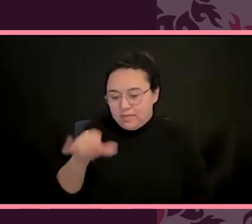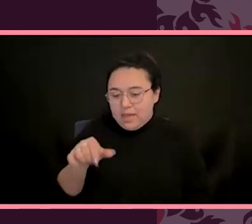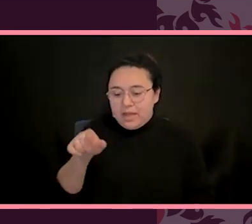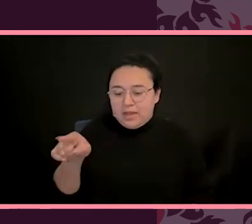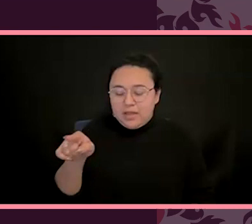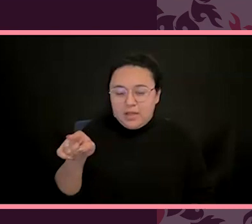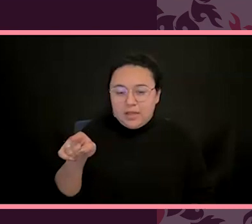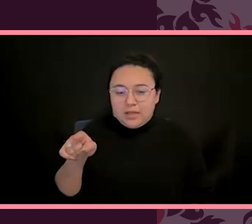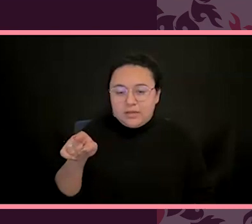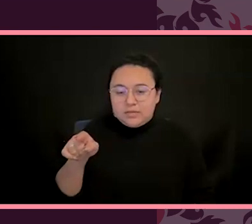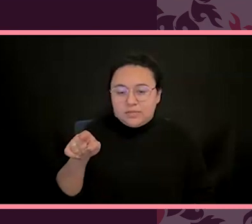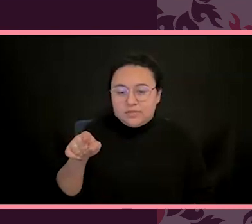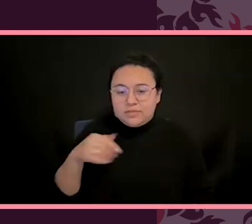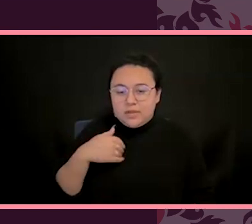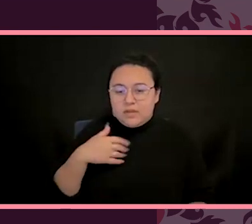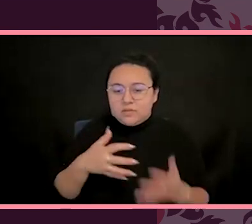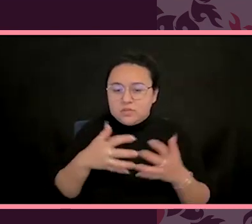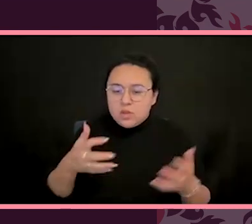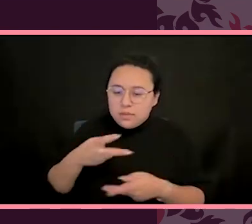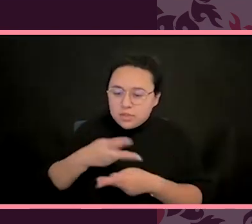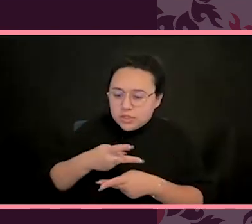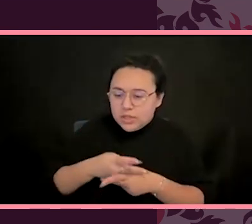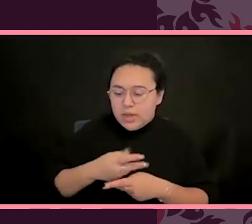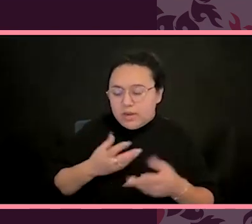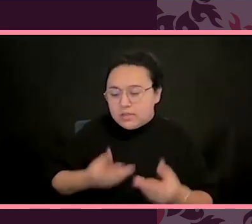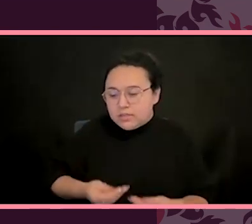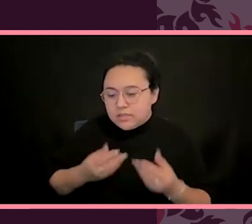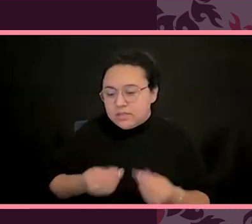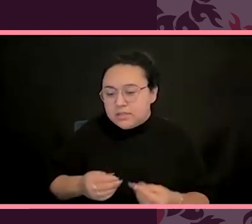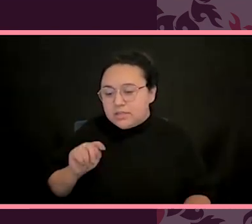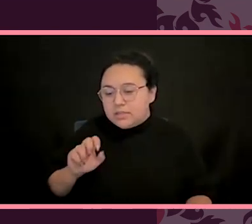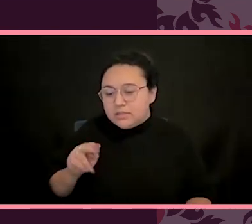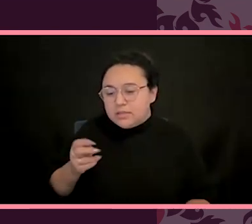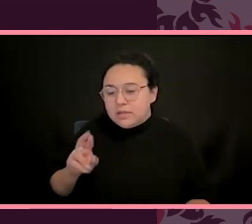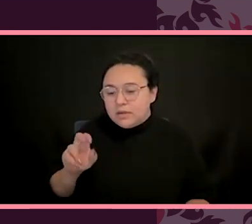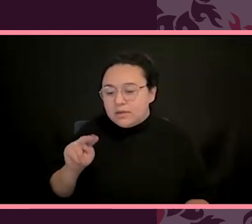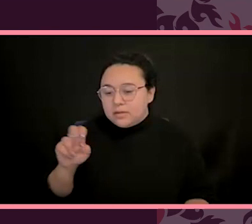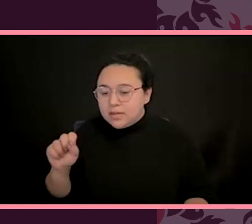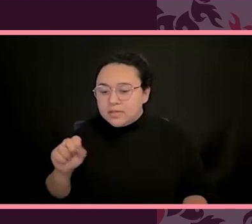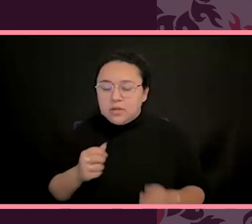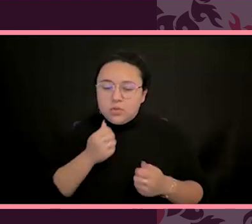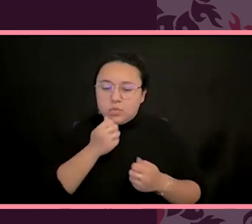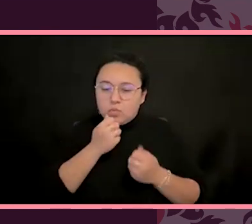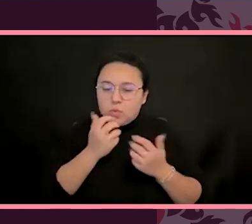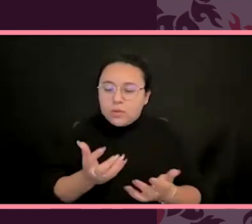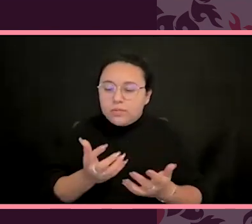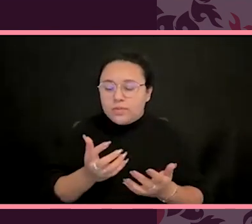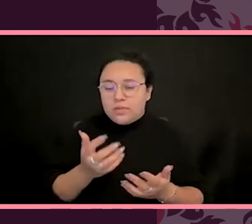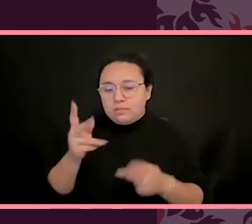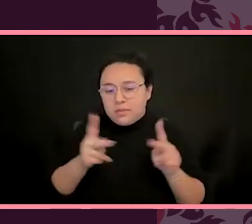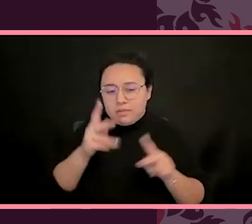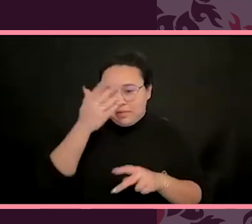he has so much care and tenderness and warmth that is